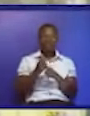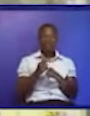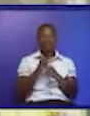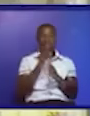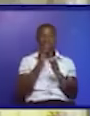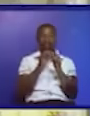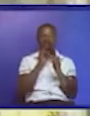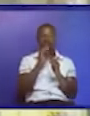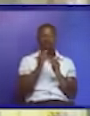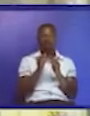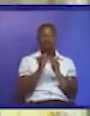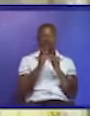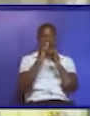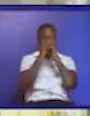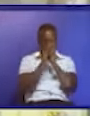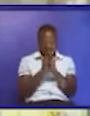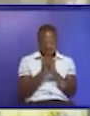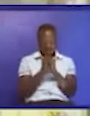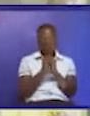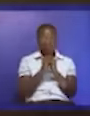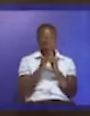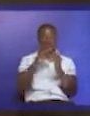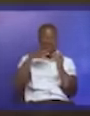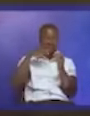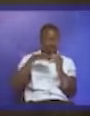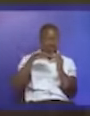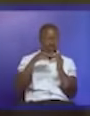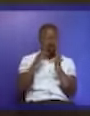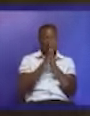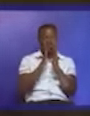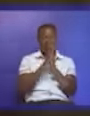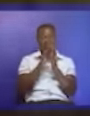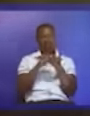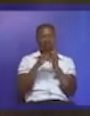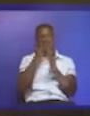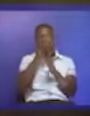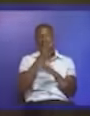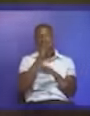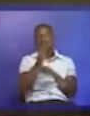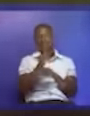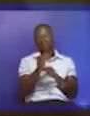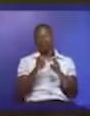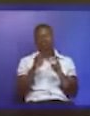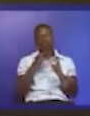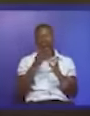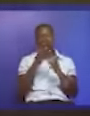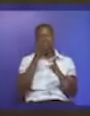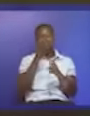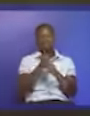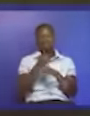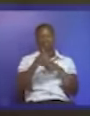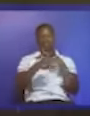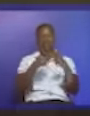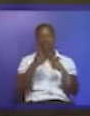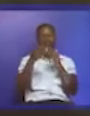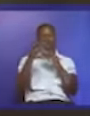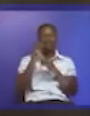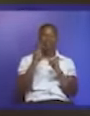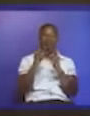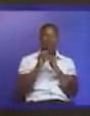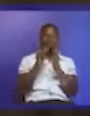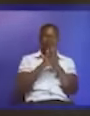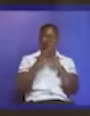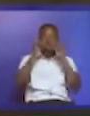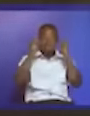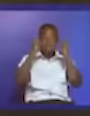worship, study and pray, you did not fast. Hallelujah. Let's obtain grace from God to be very serious. Let's lend